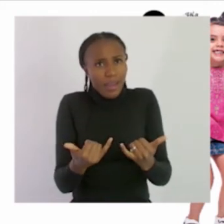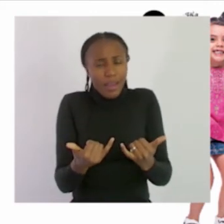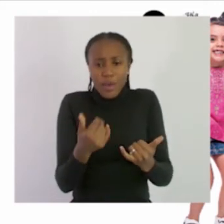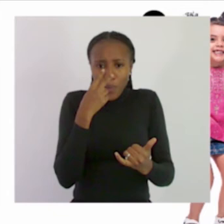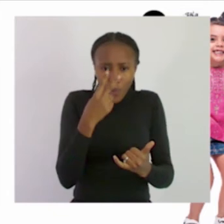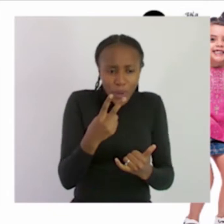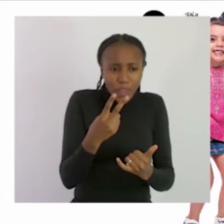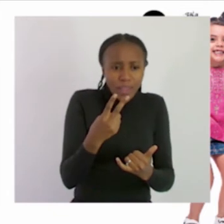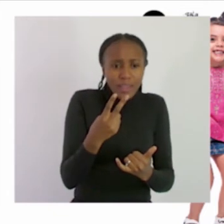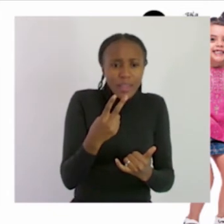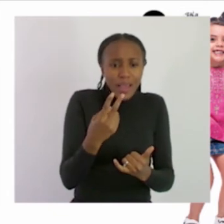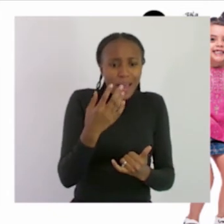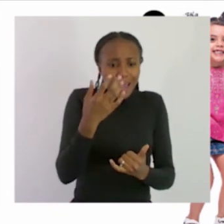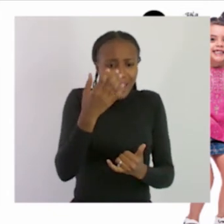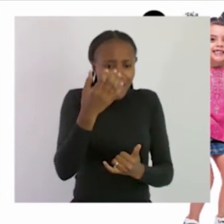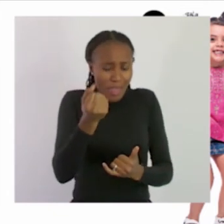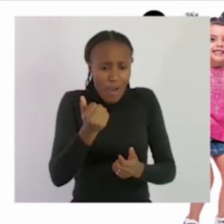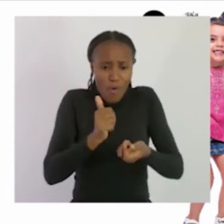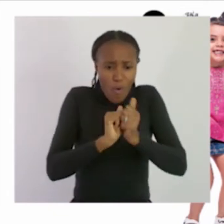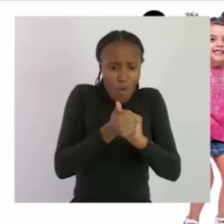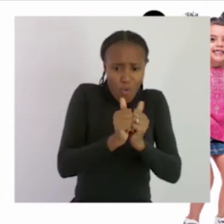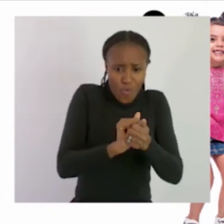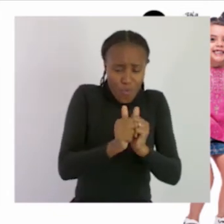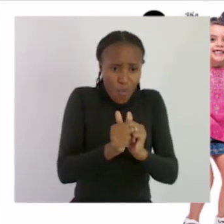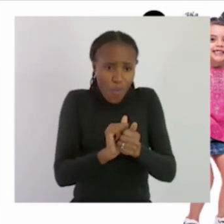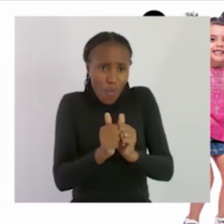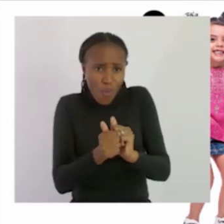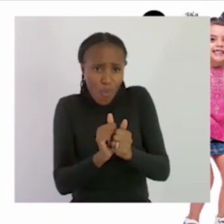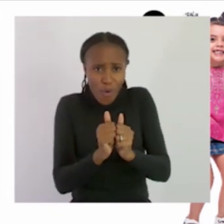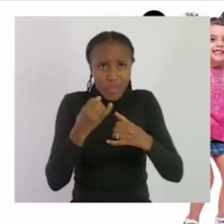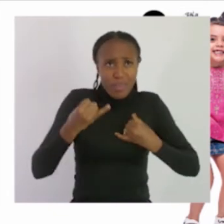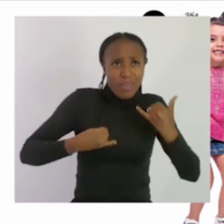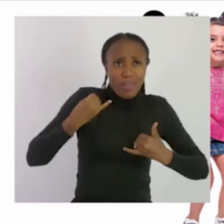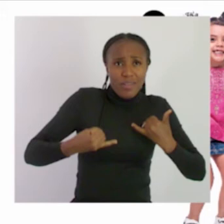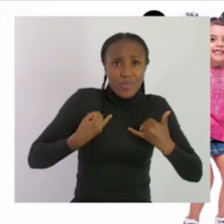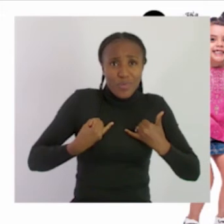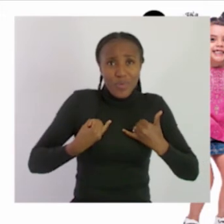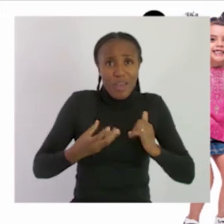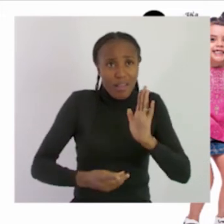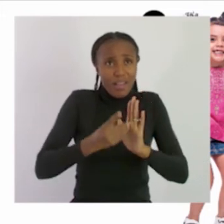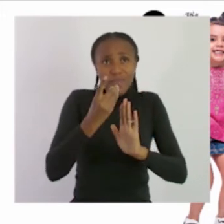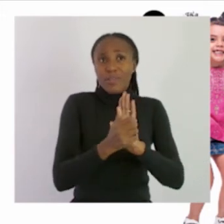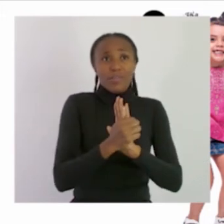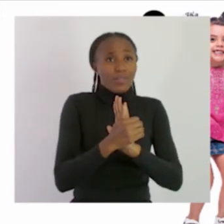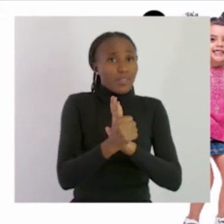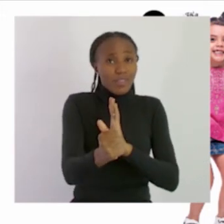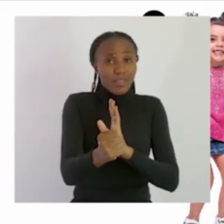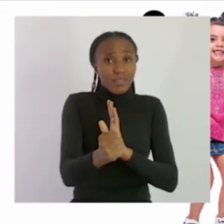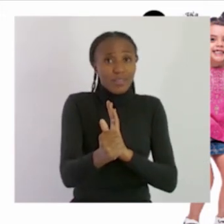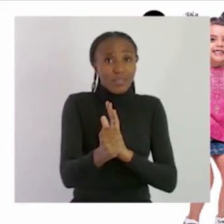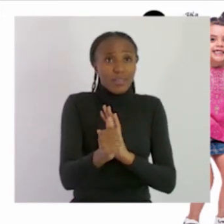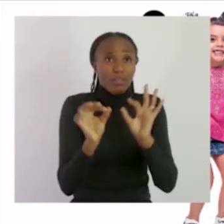to have their own favorite sport codes. Is where now they develop some of the skills. They become masters of